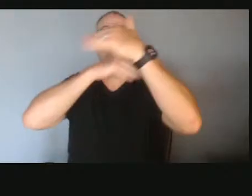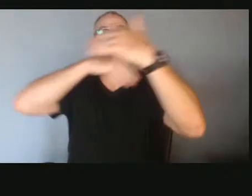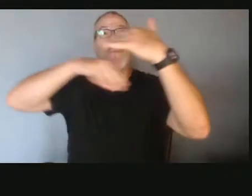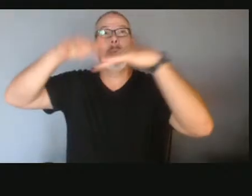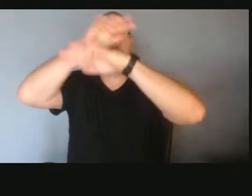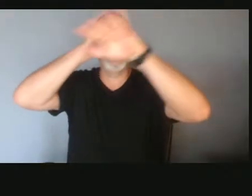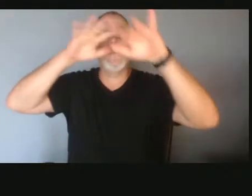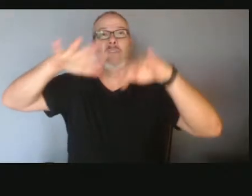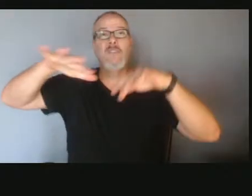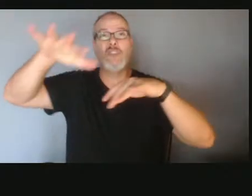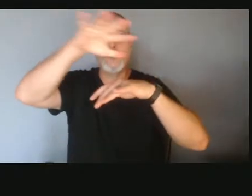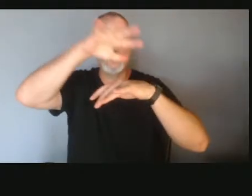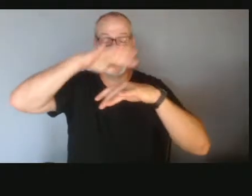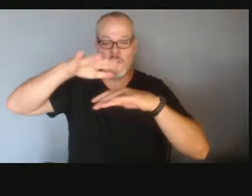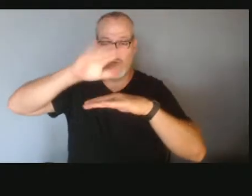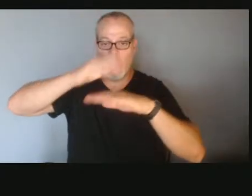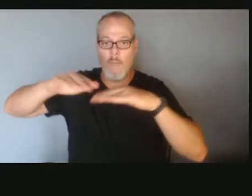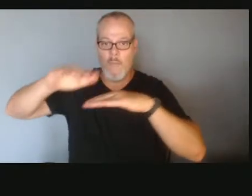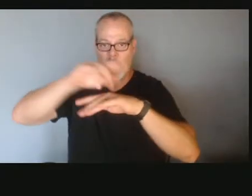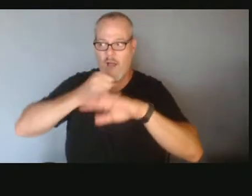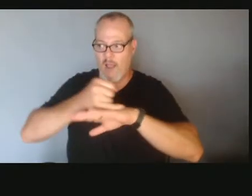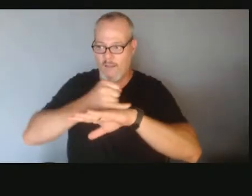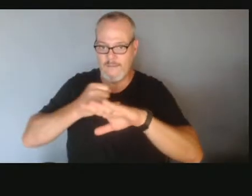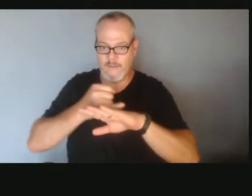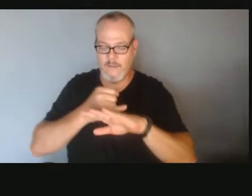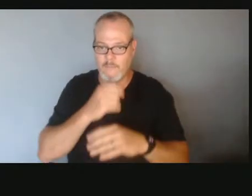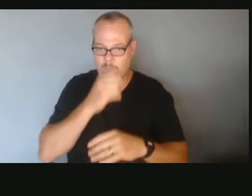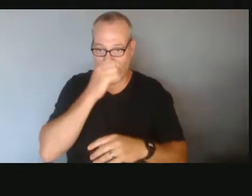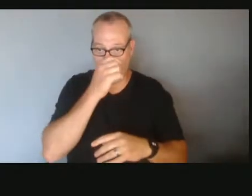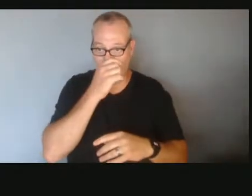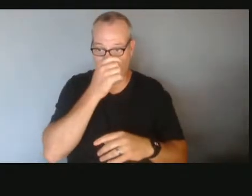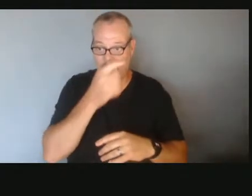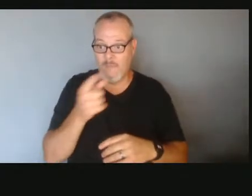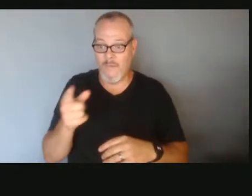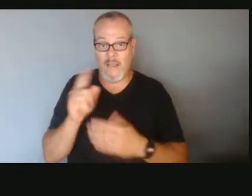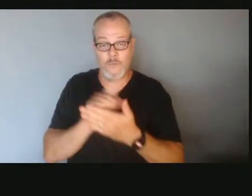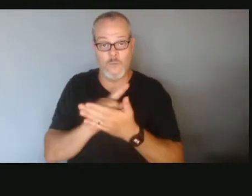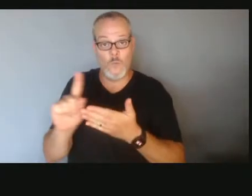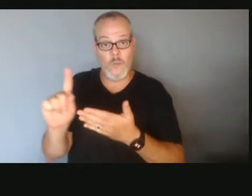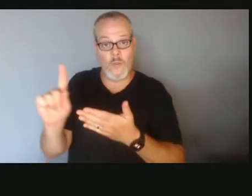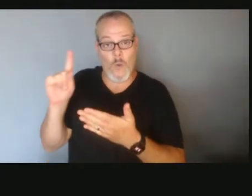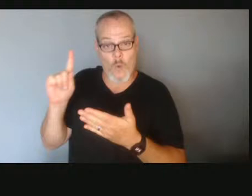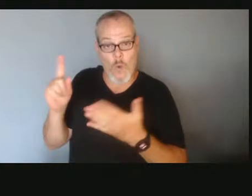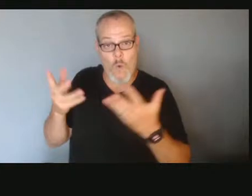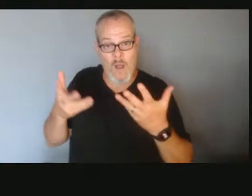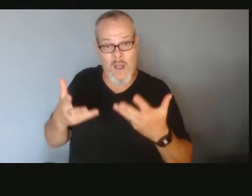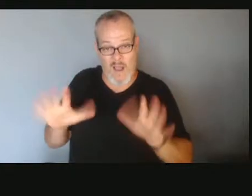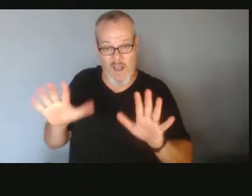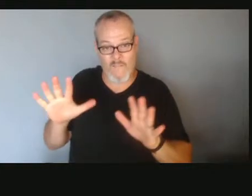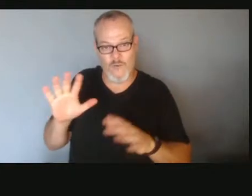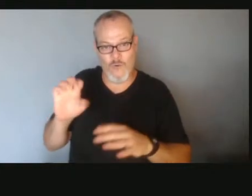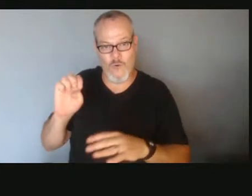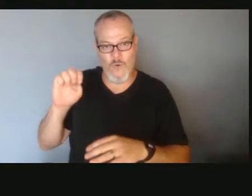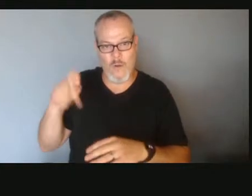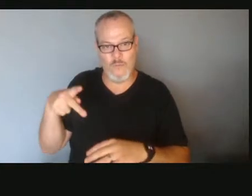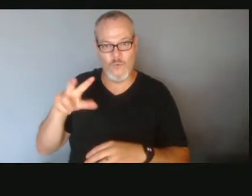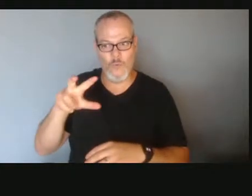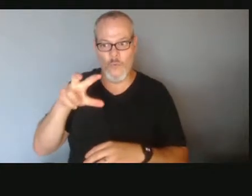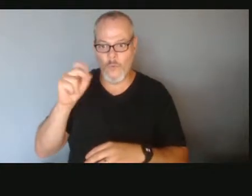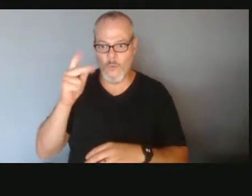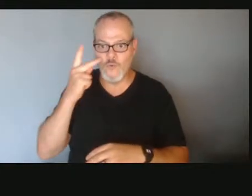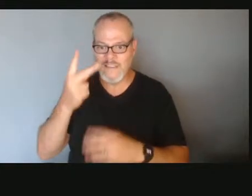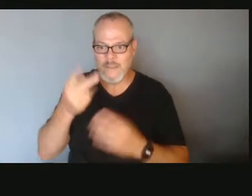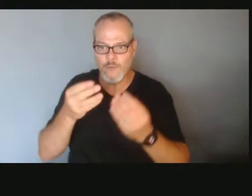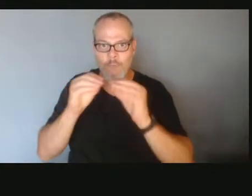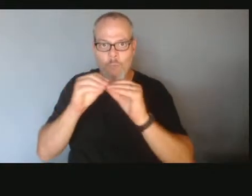here. So if I pull us back here to a week ago following episode 30 and kind of move it forward, you see there's a little bit more of that